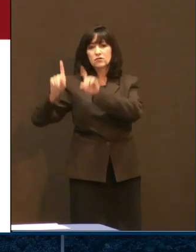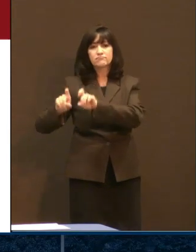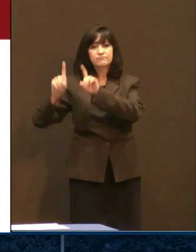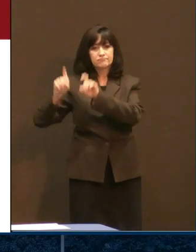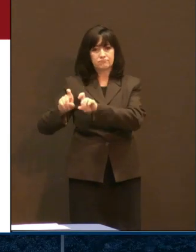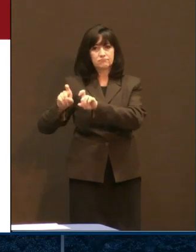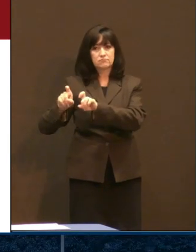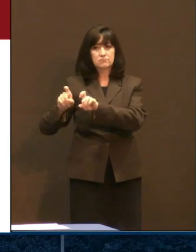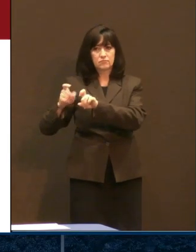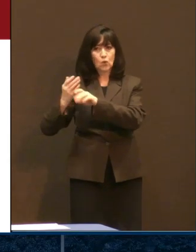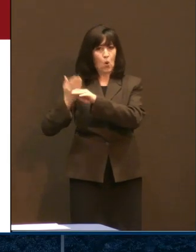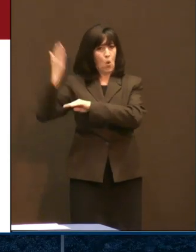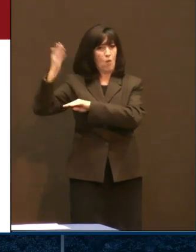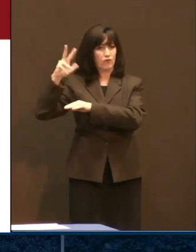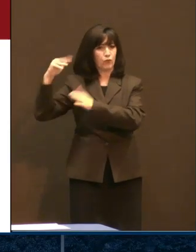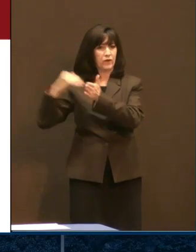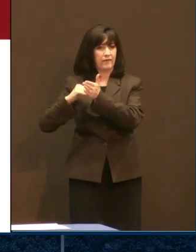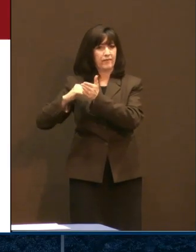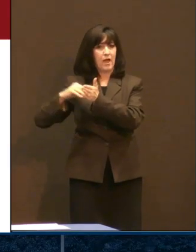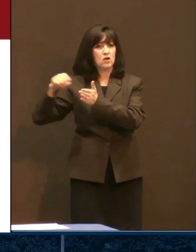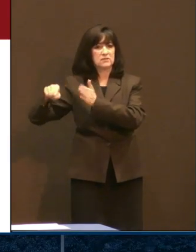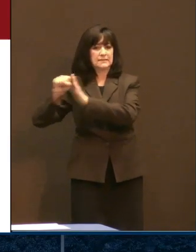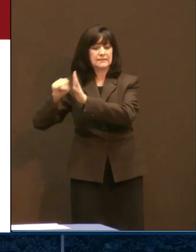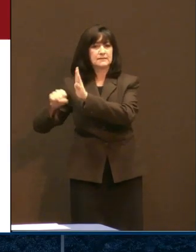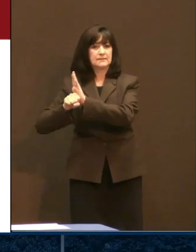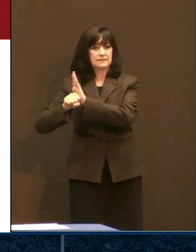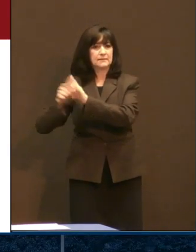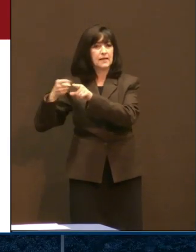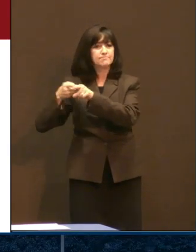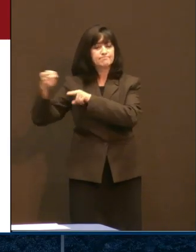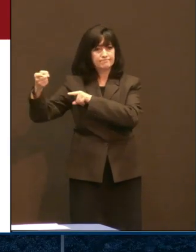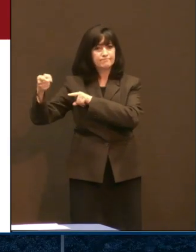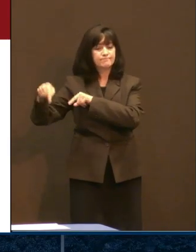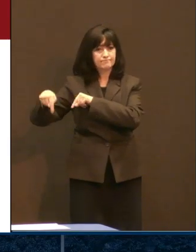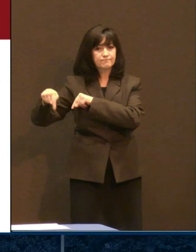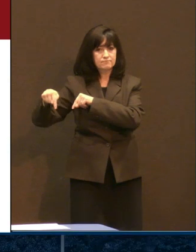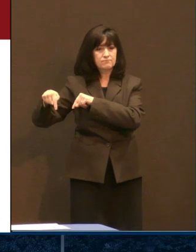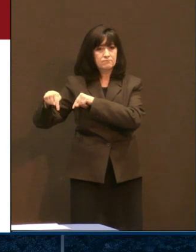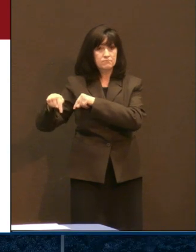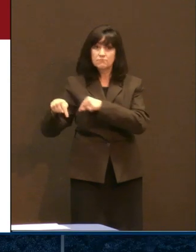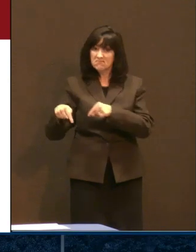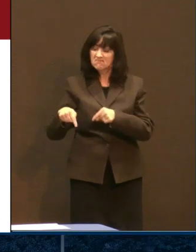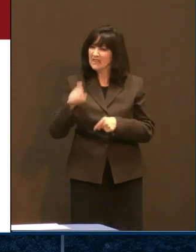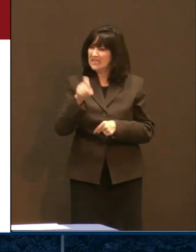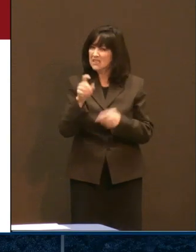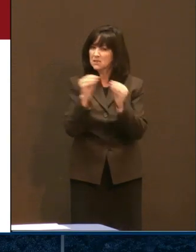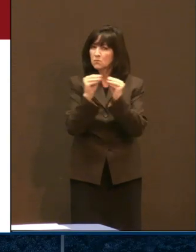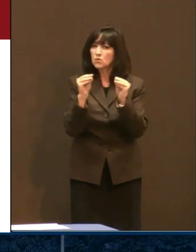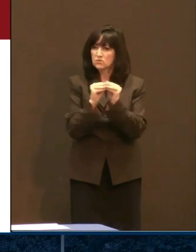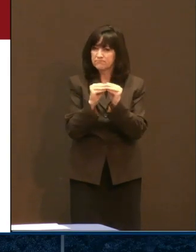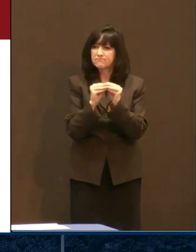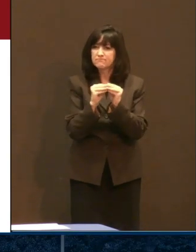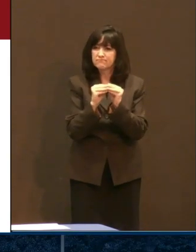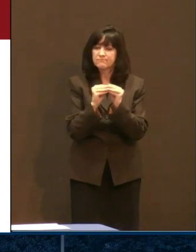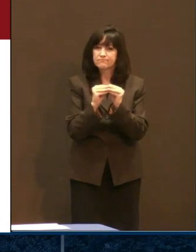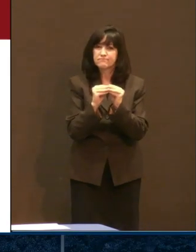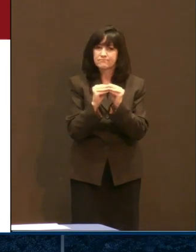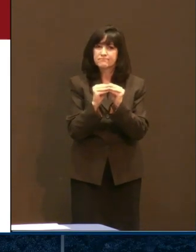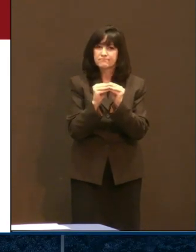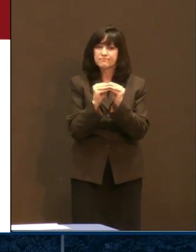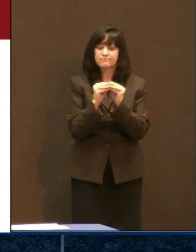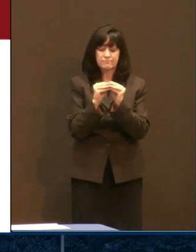run. But we need to start ramping things up, and we are doing a lot of work